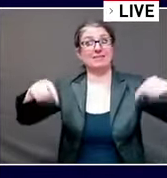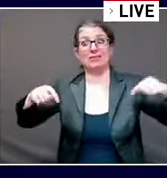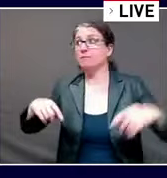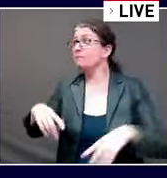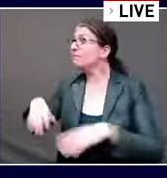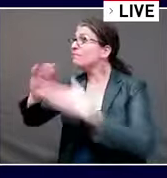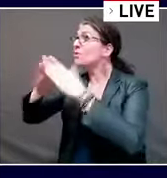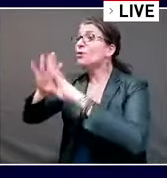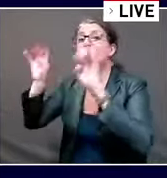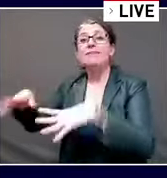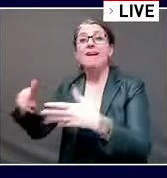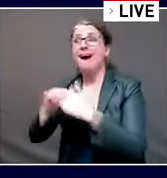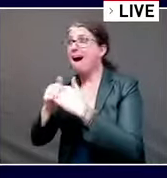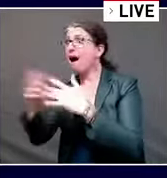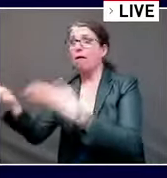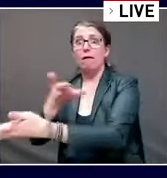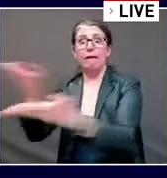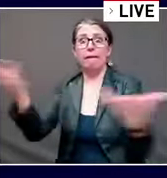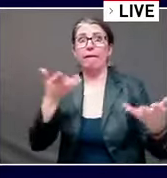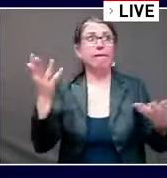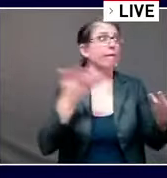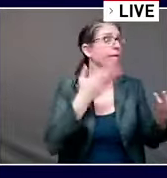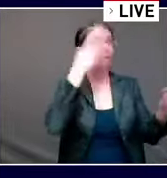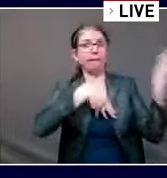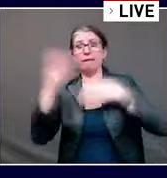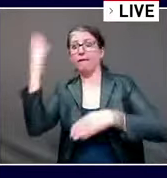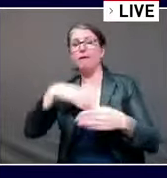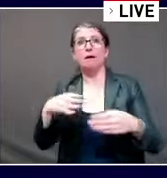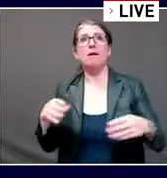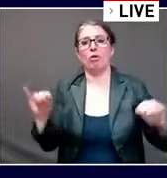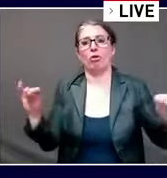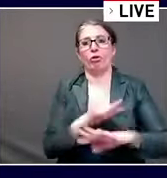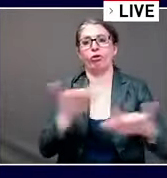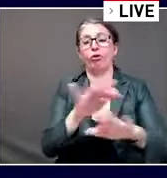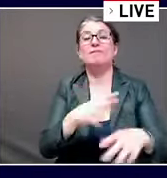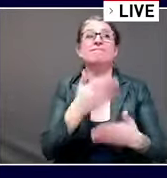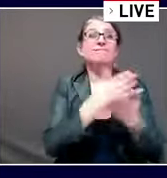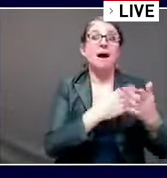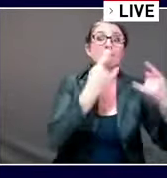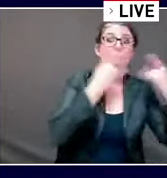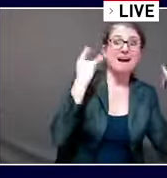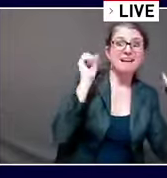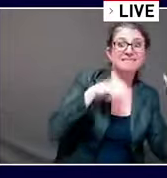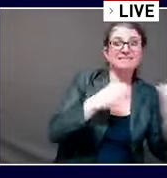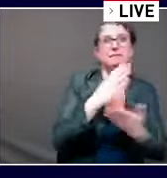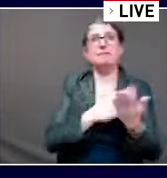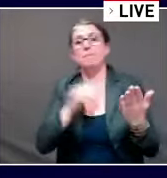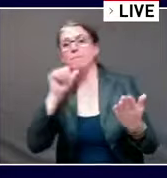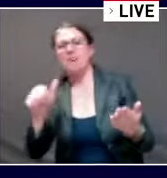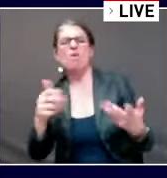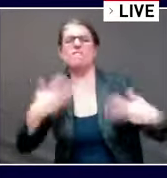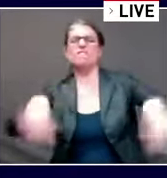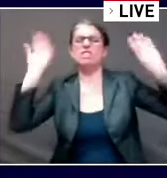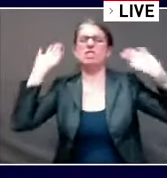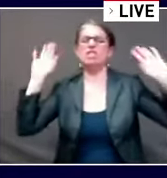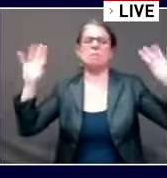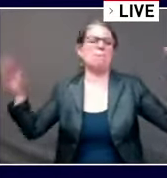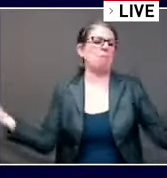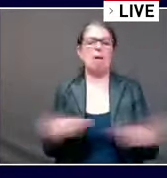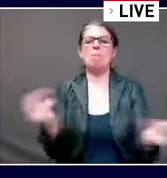uneven face covering usage, the conditions for an outbreak are perfect. Okay, thanks. I'm going to